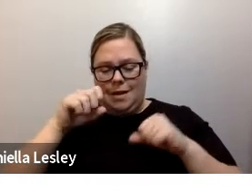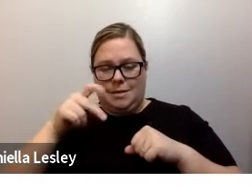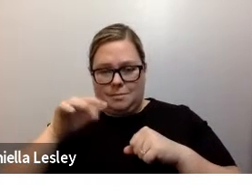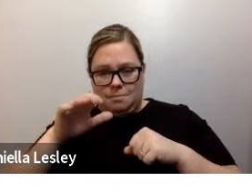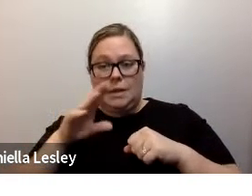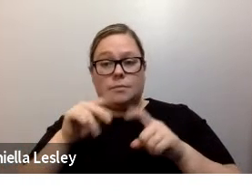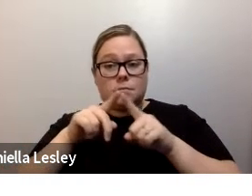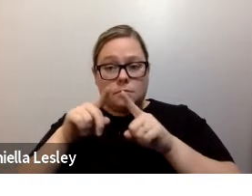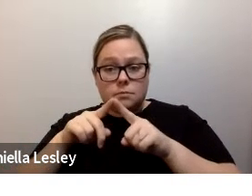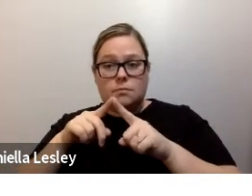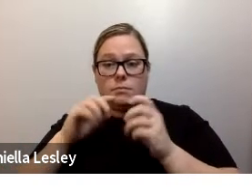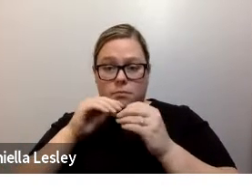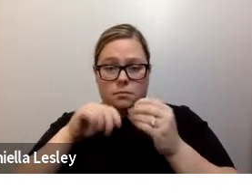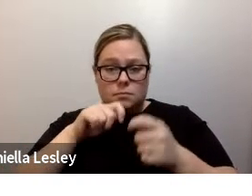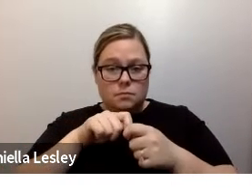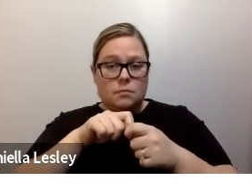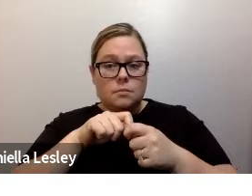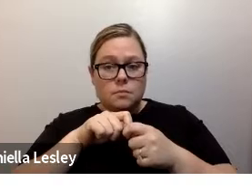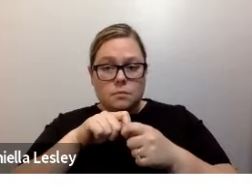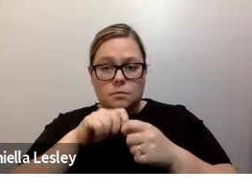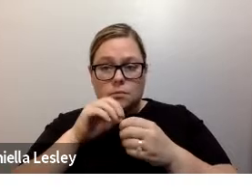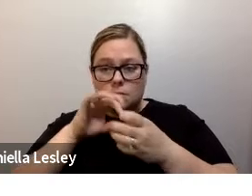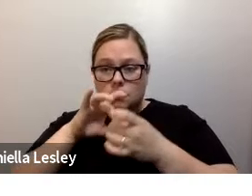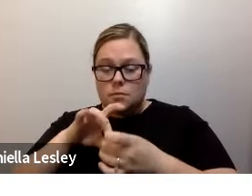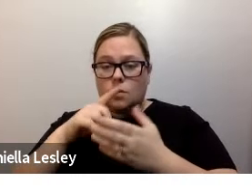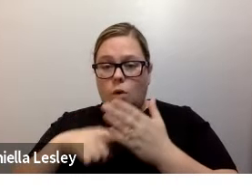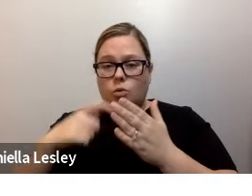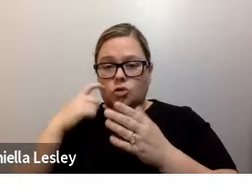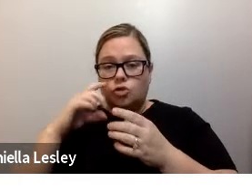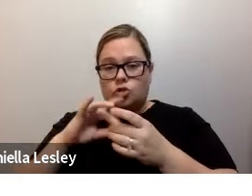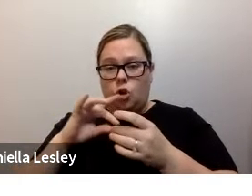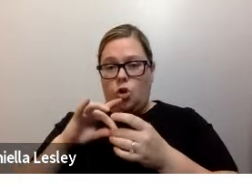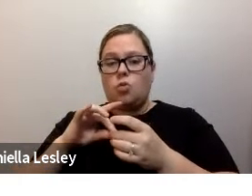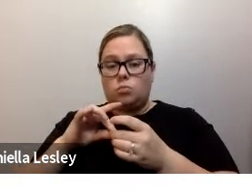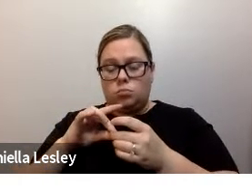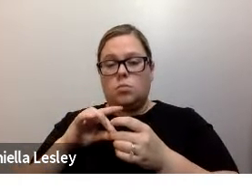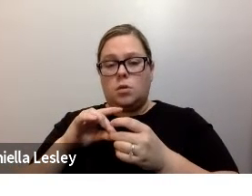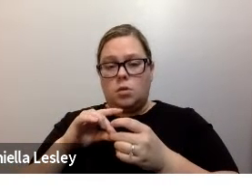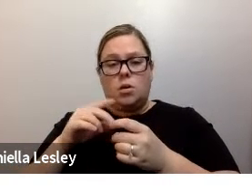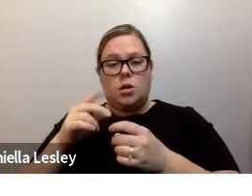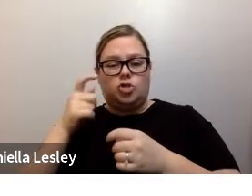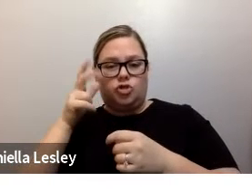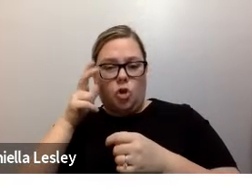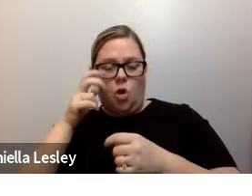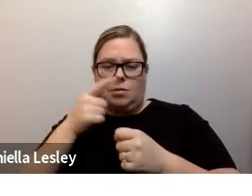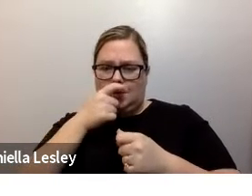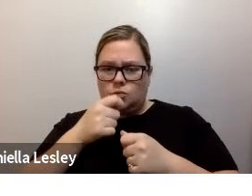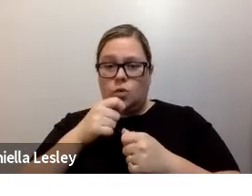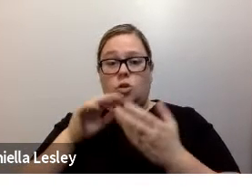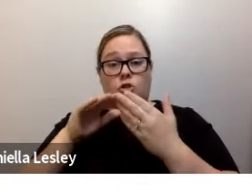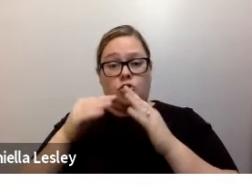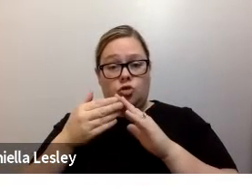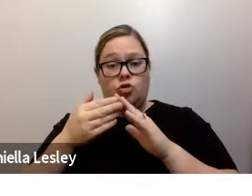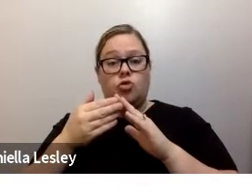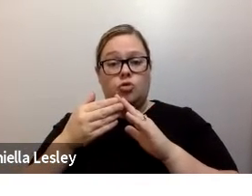specifically, and this really aligns with what we just previously heard, which is very interesting, is that the community wants in a